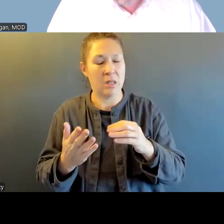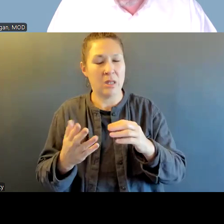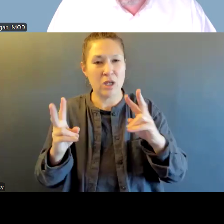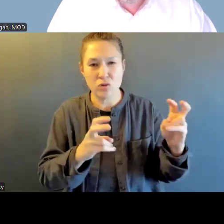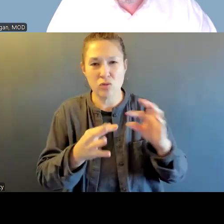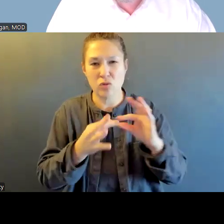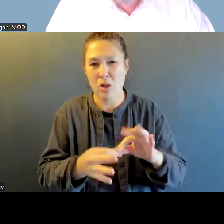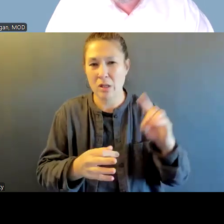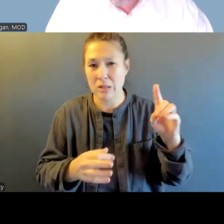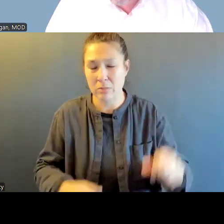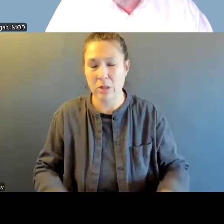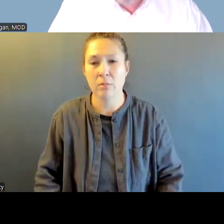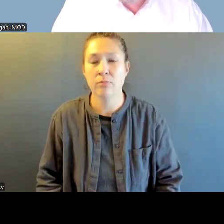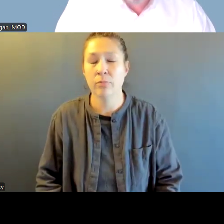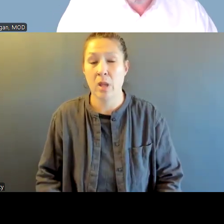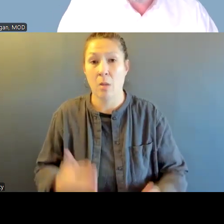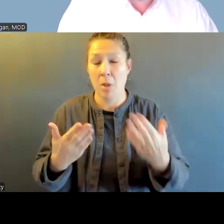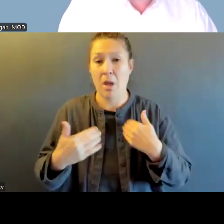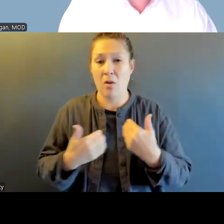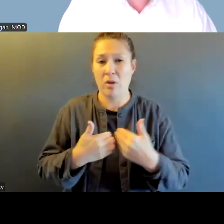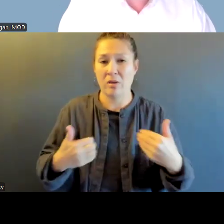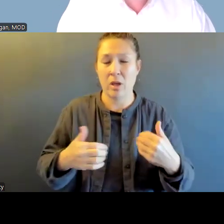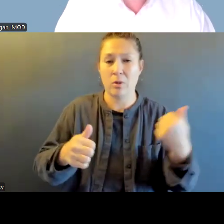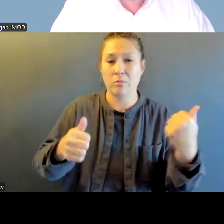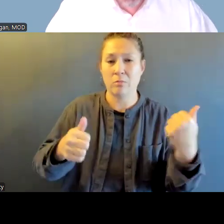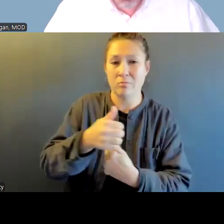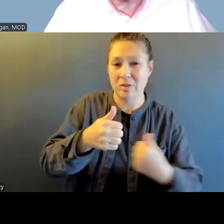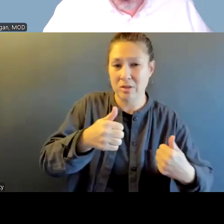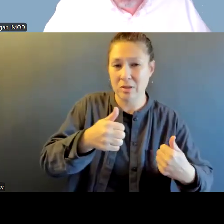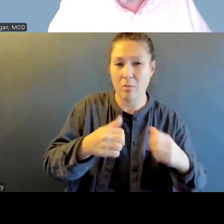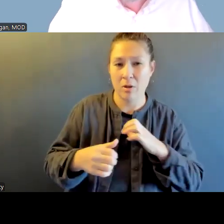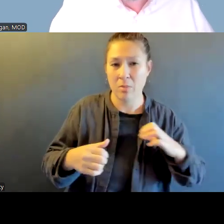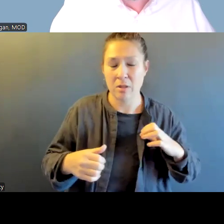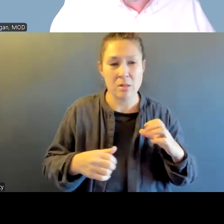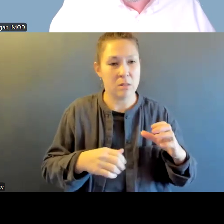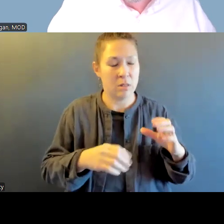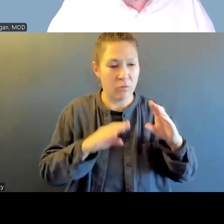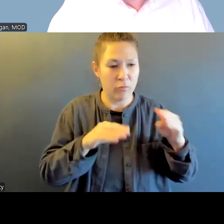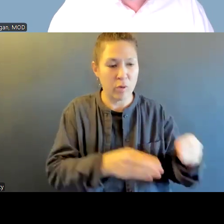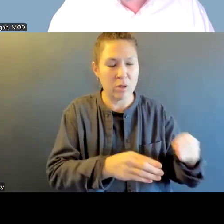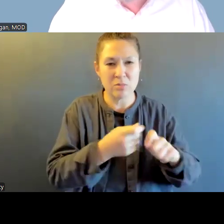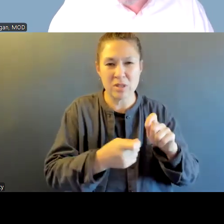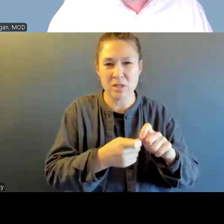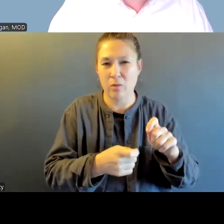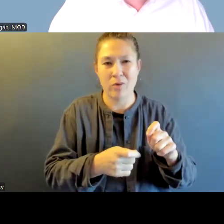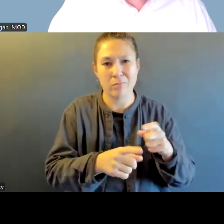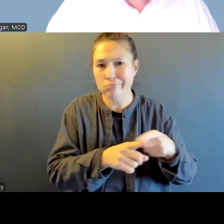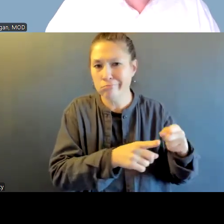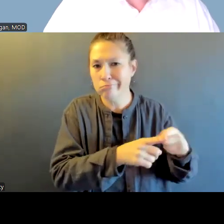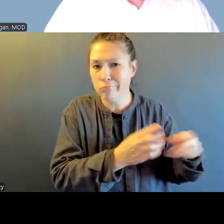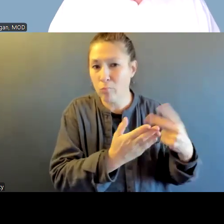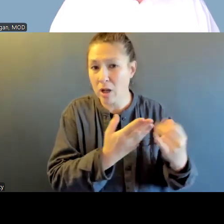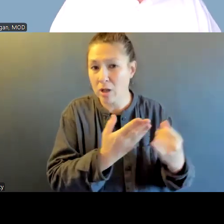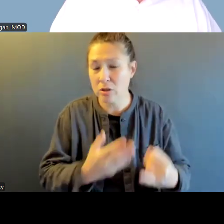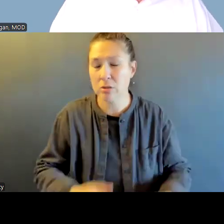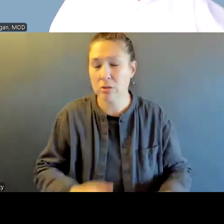may meet separately to focus on specific projects or initiatives. Meetings must be held in